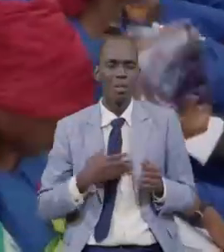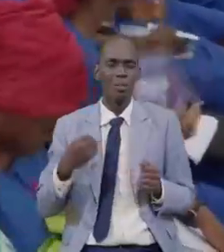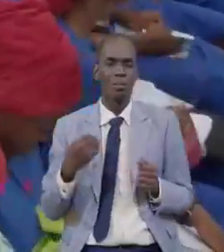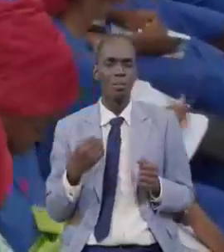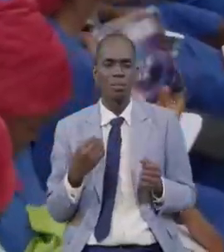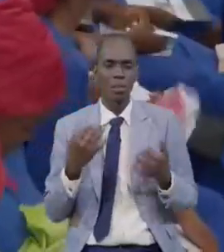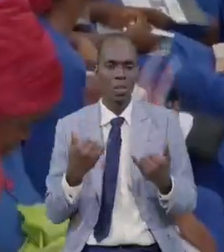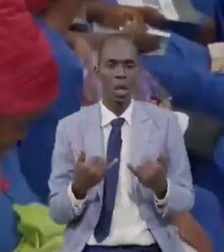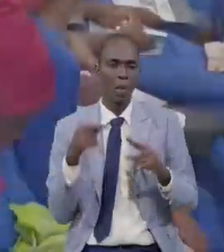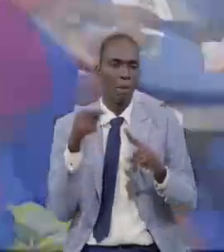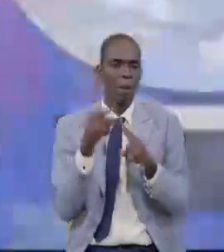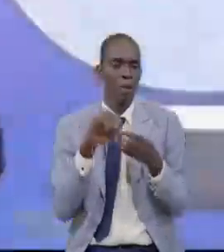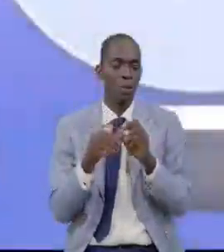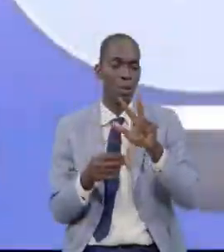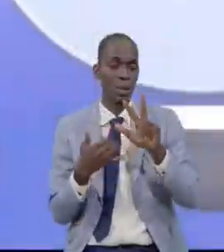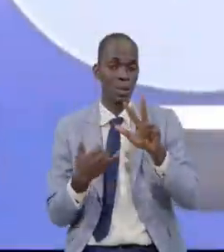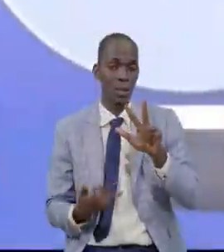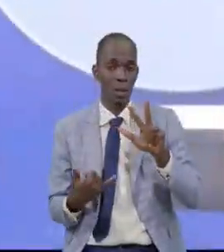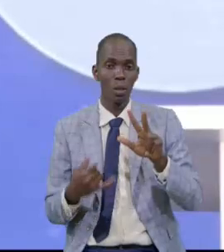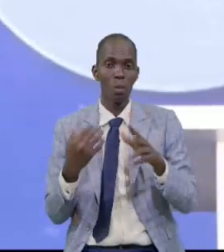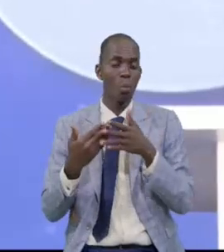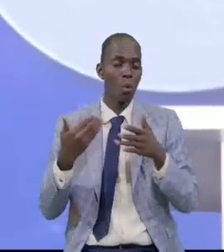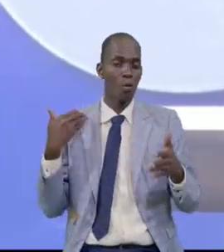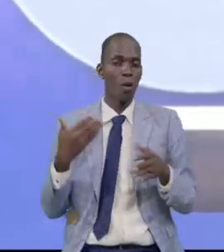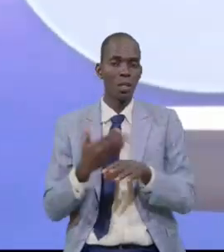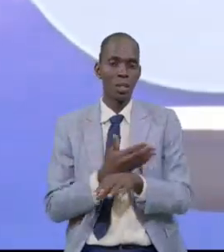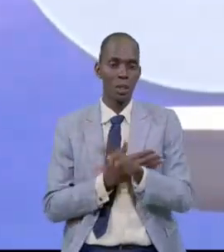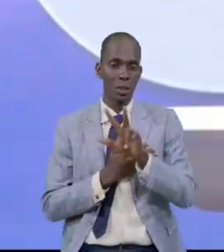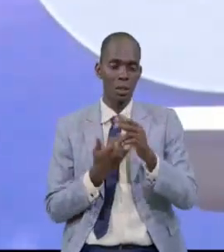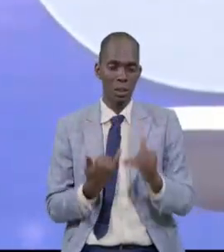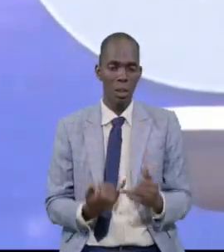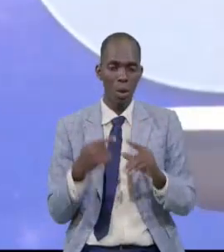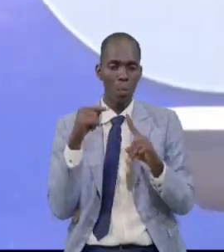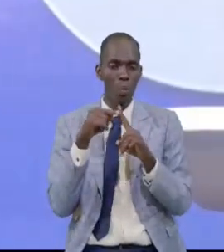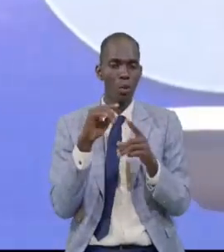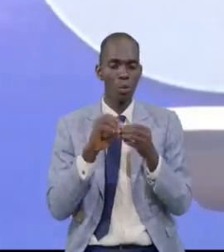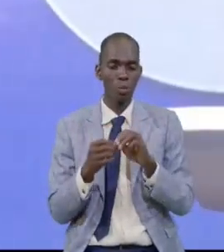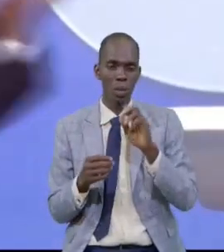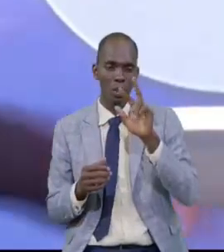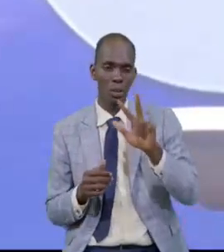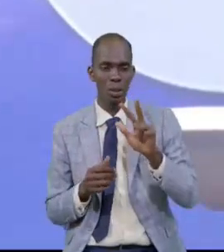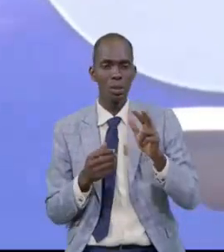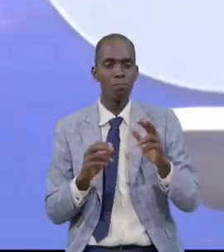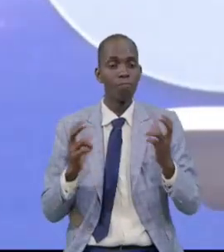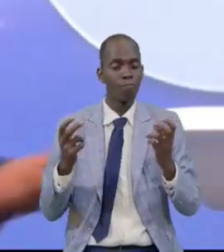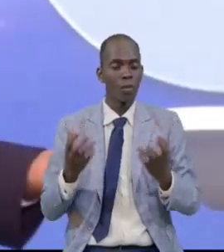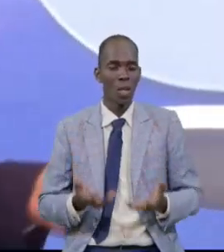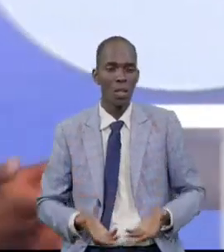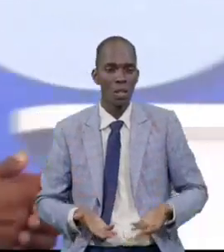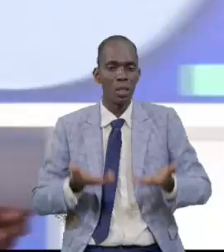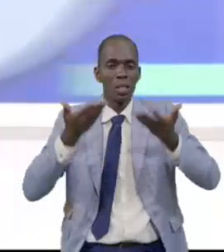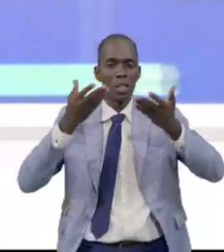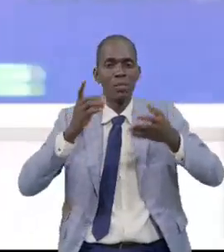number three now. Point number three is lifted above yourself.